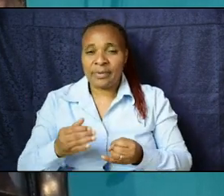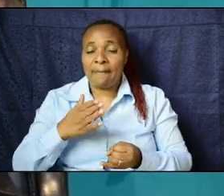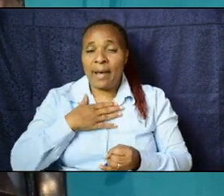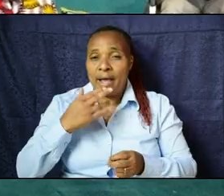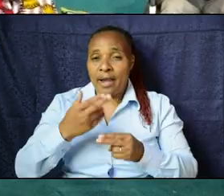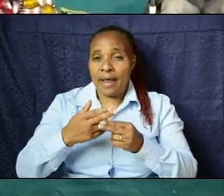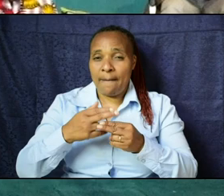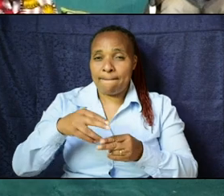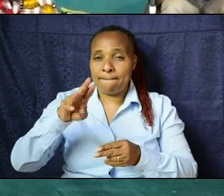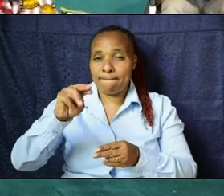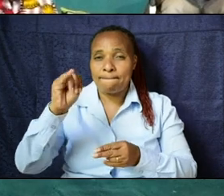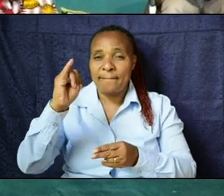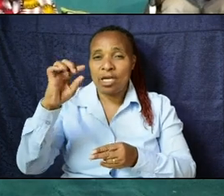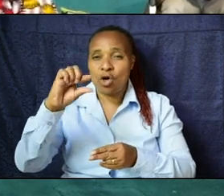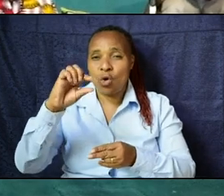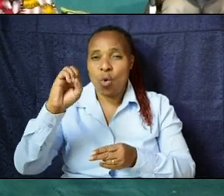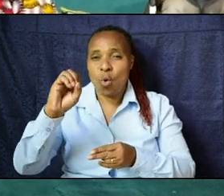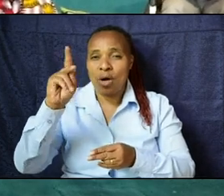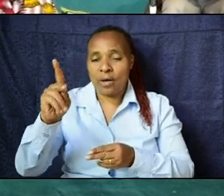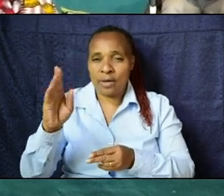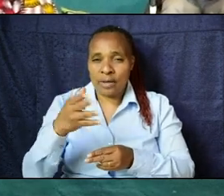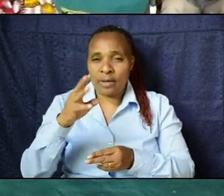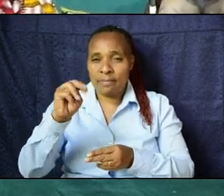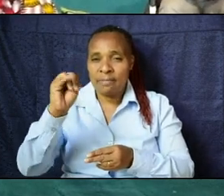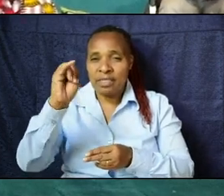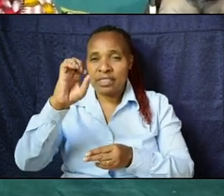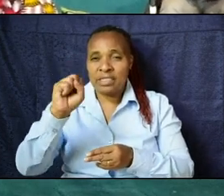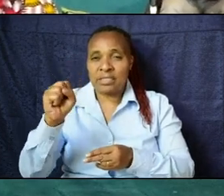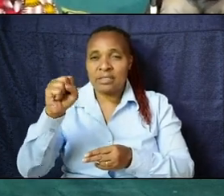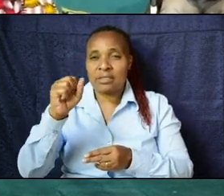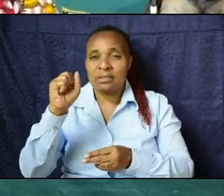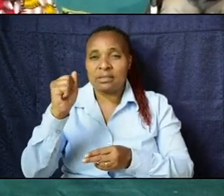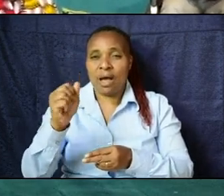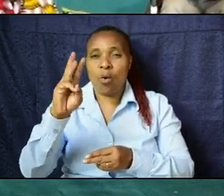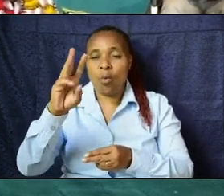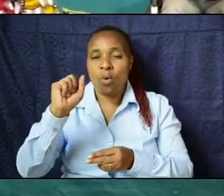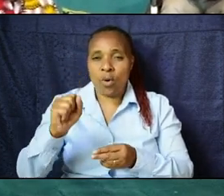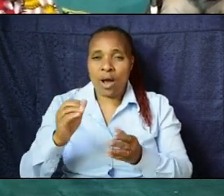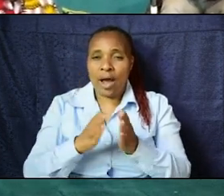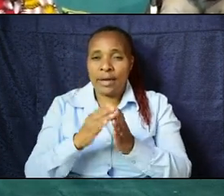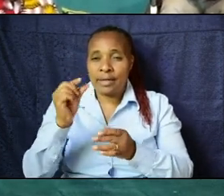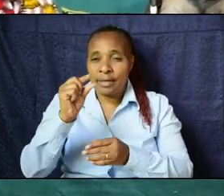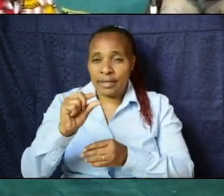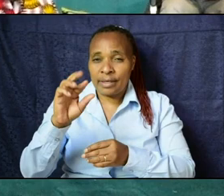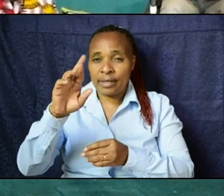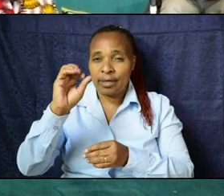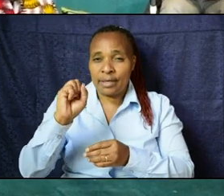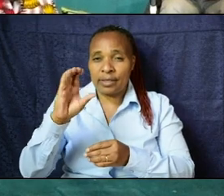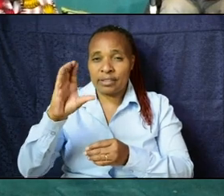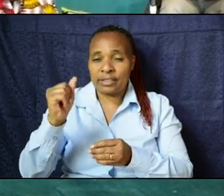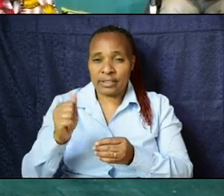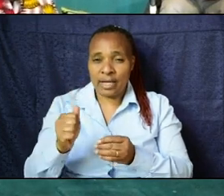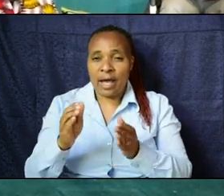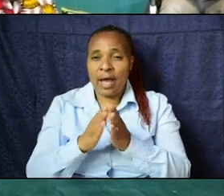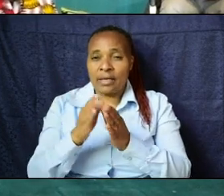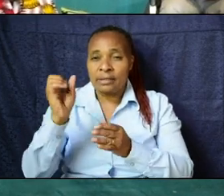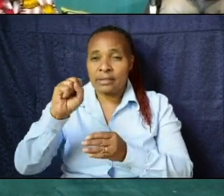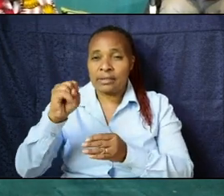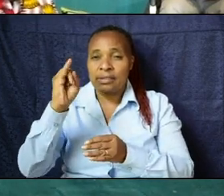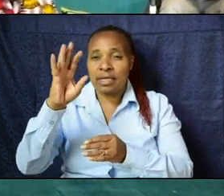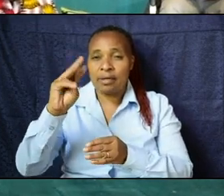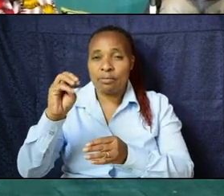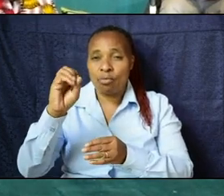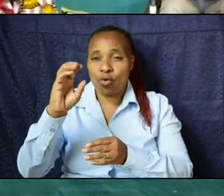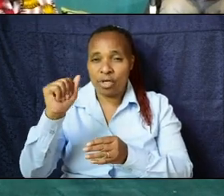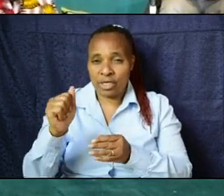is Migok Misao. My name is Grace Washeke. I am Salmon Sipakati. My